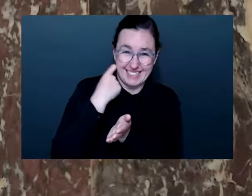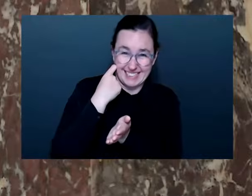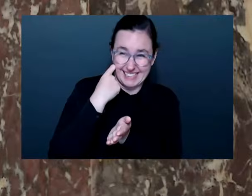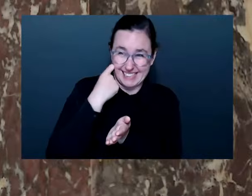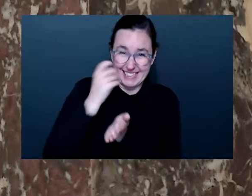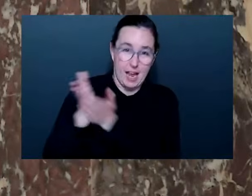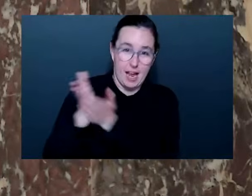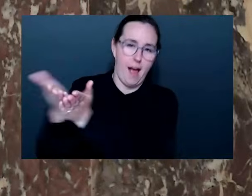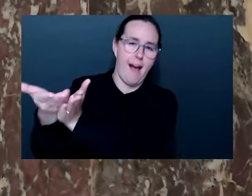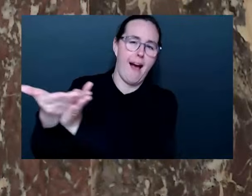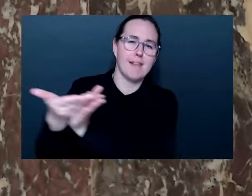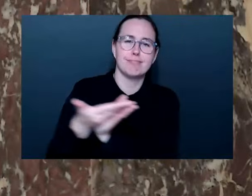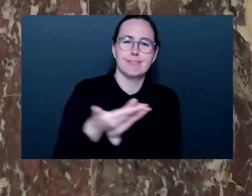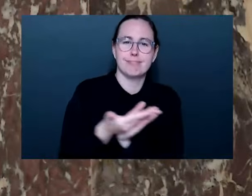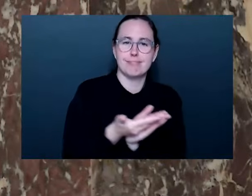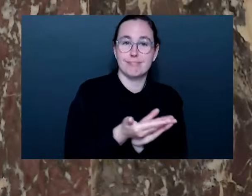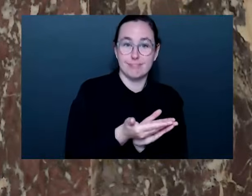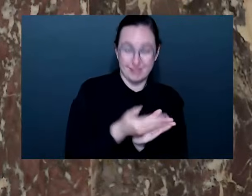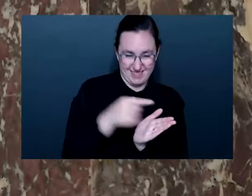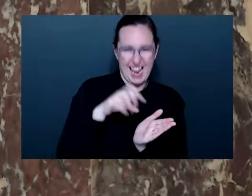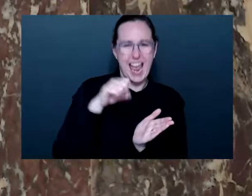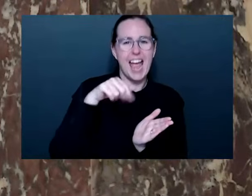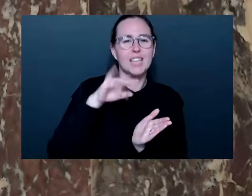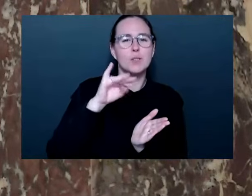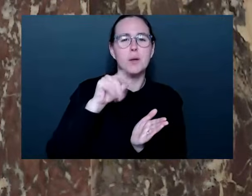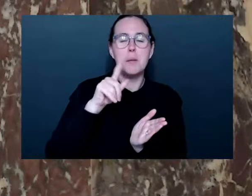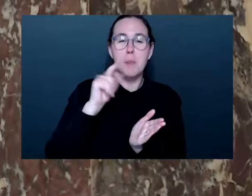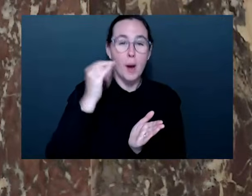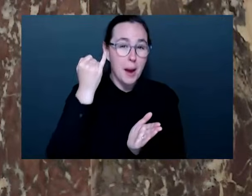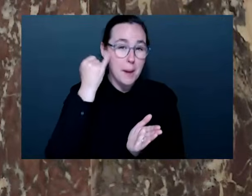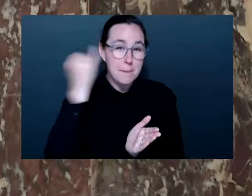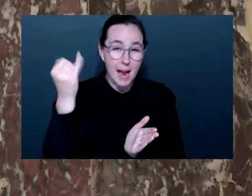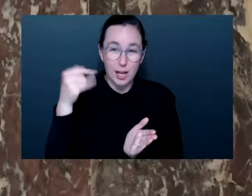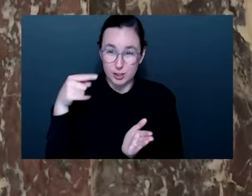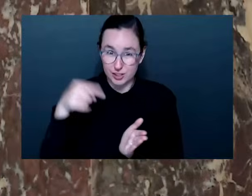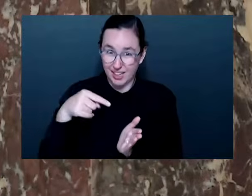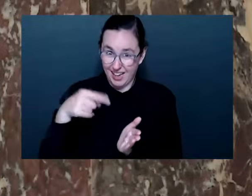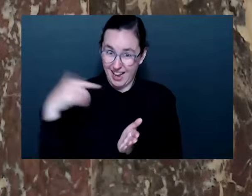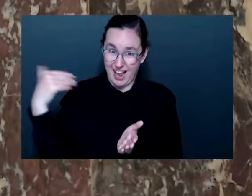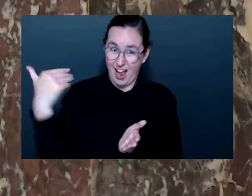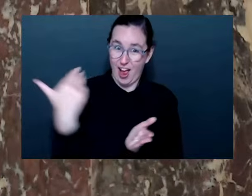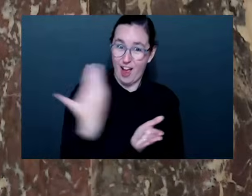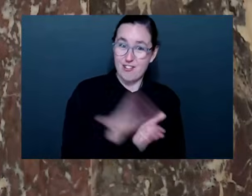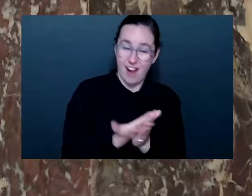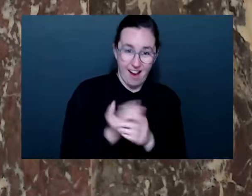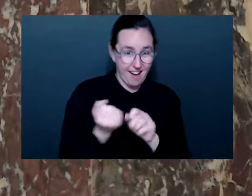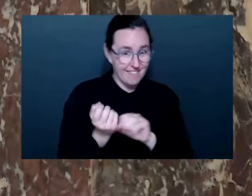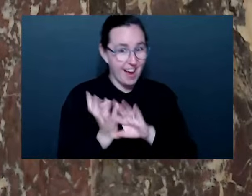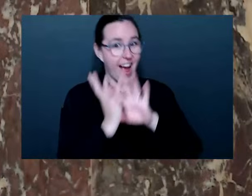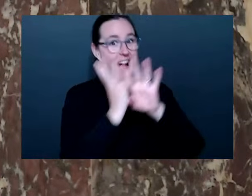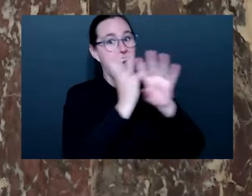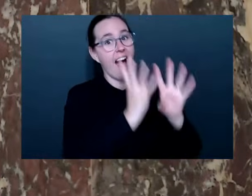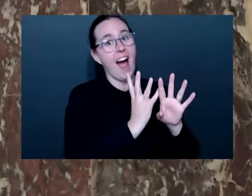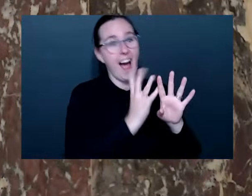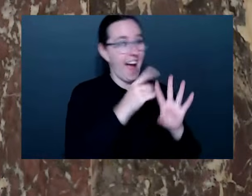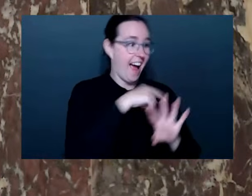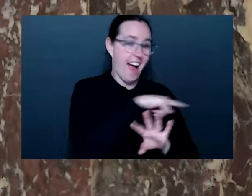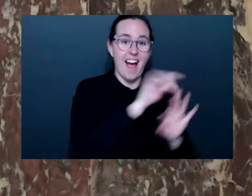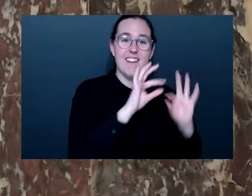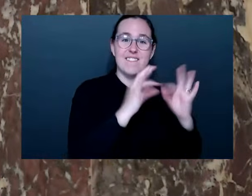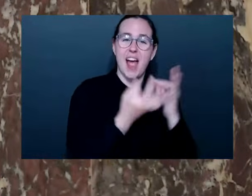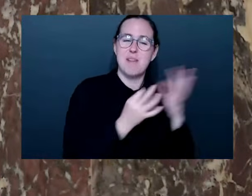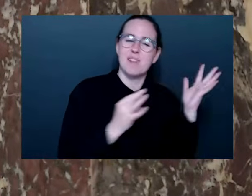few tears. A reminder of the many sacrifices of the service members and our loved ones that make the support for our country. I was